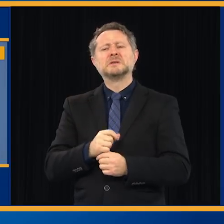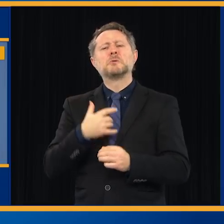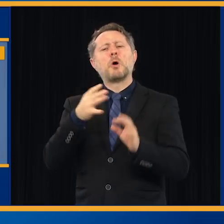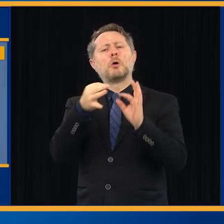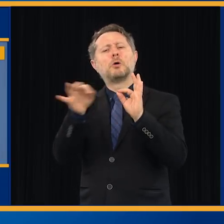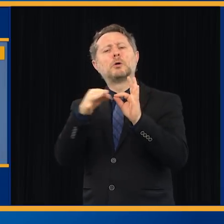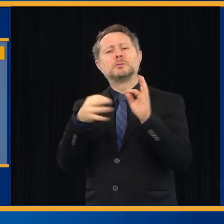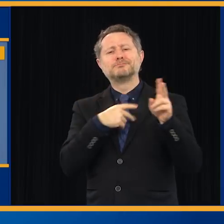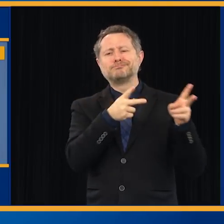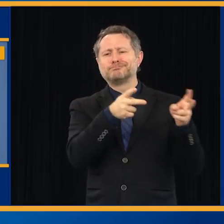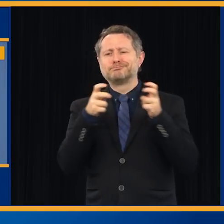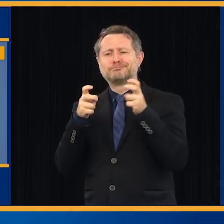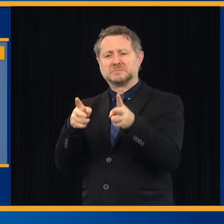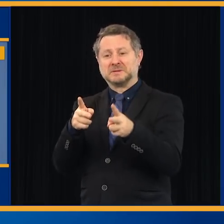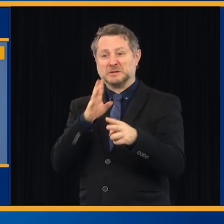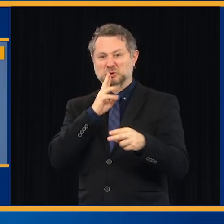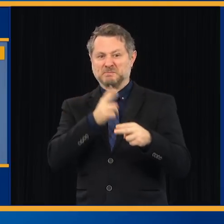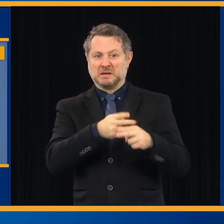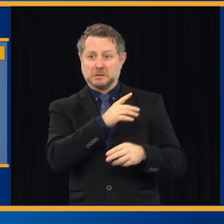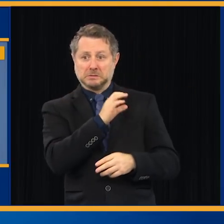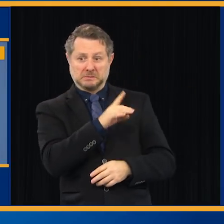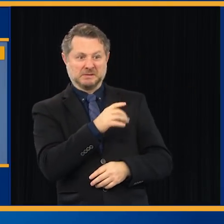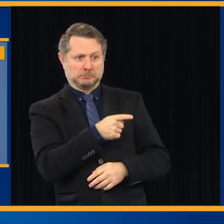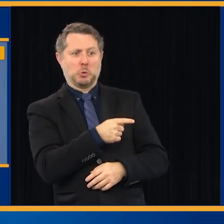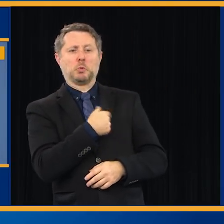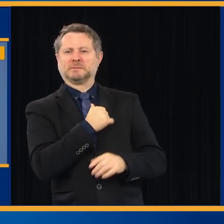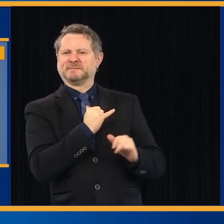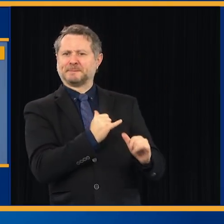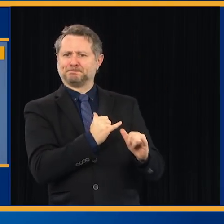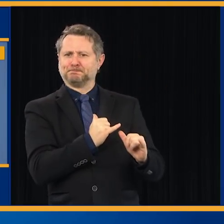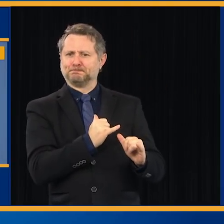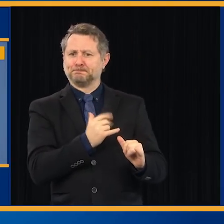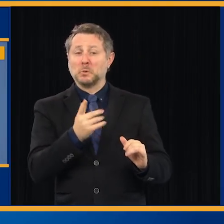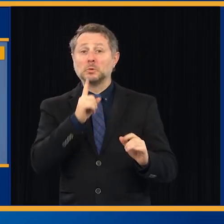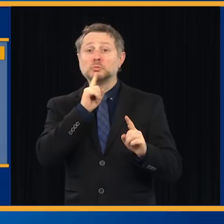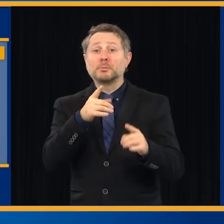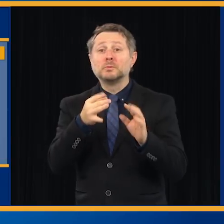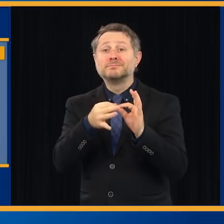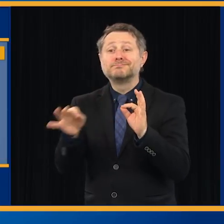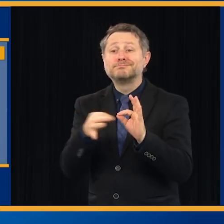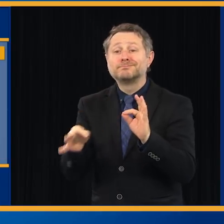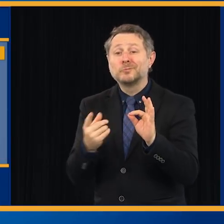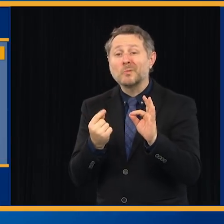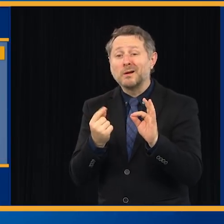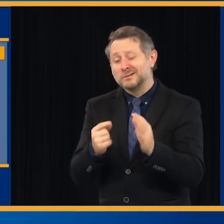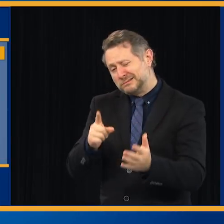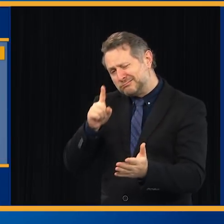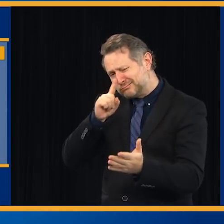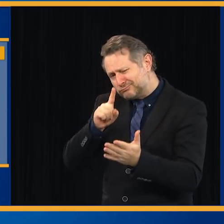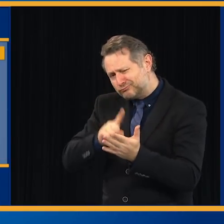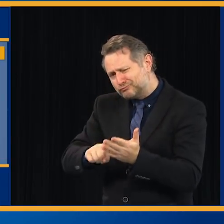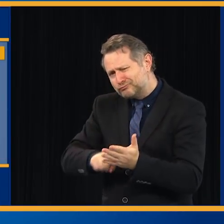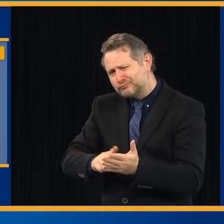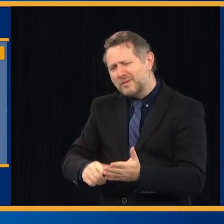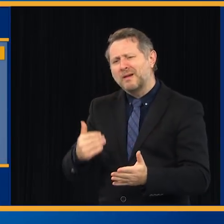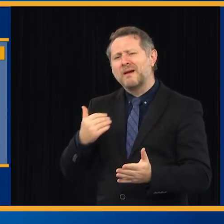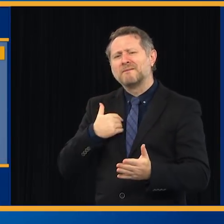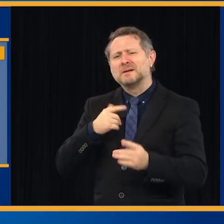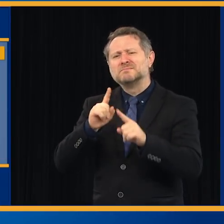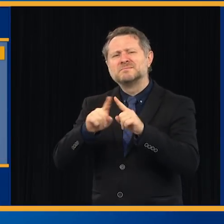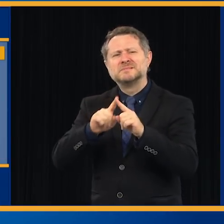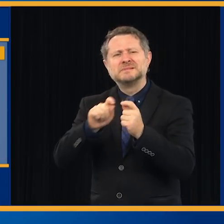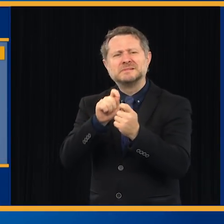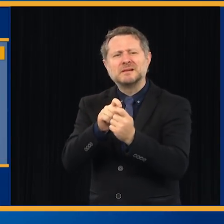looking at here in New York. The report says that when they look at the different strains of